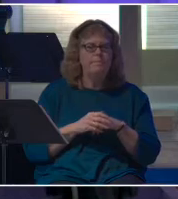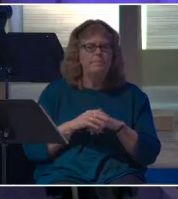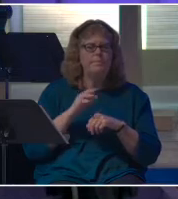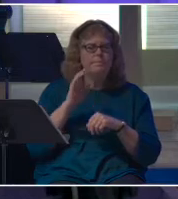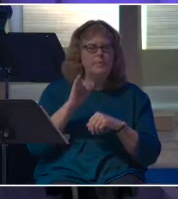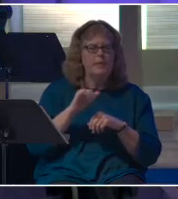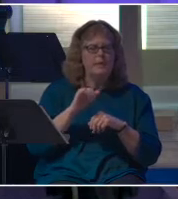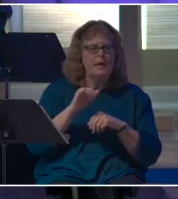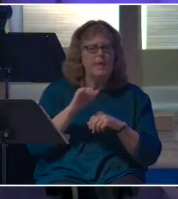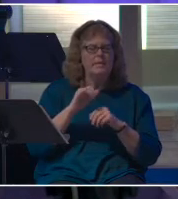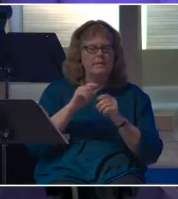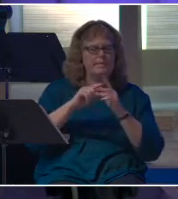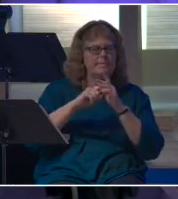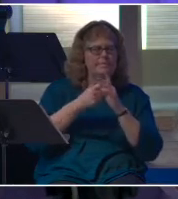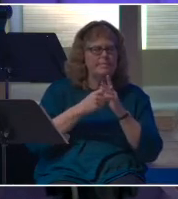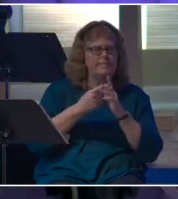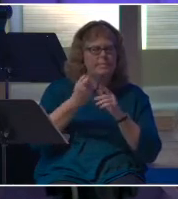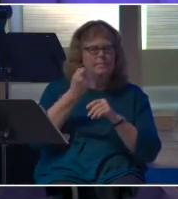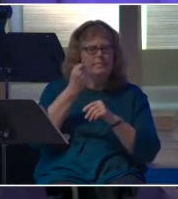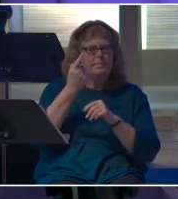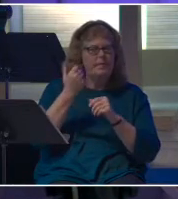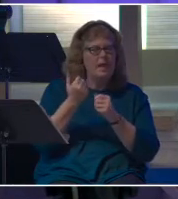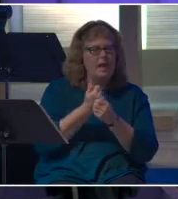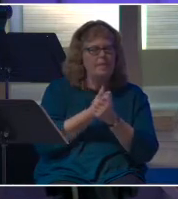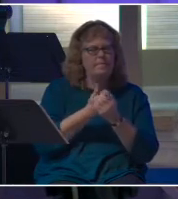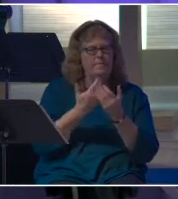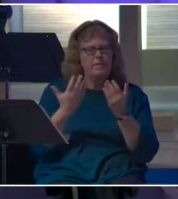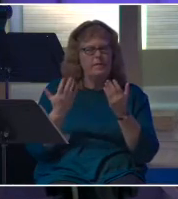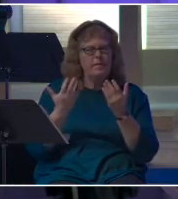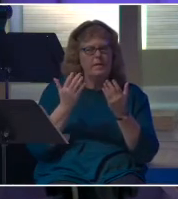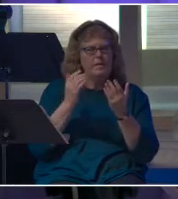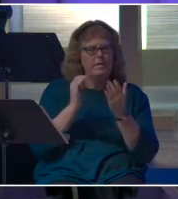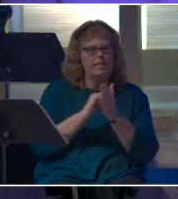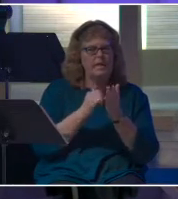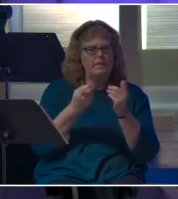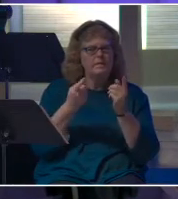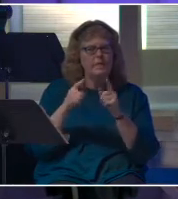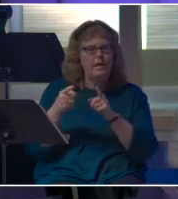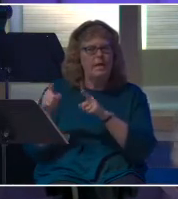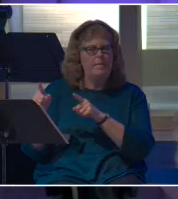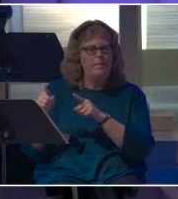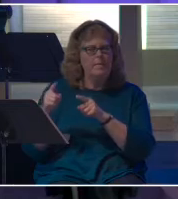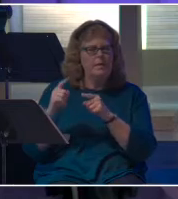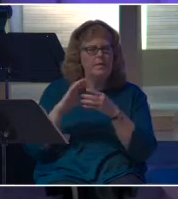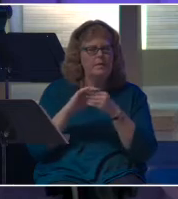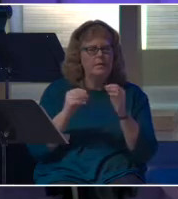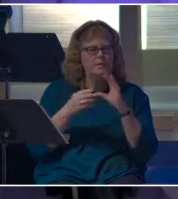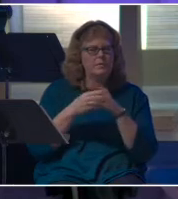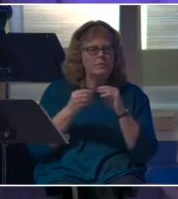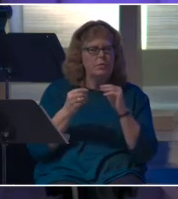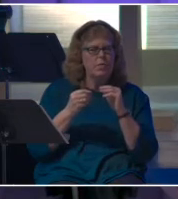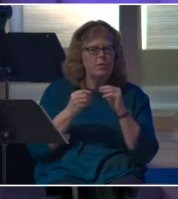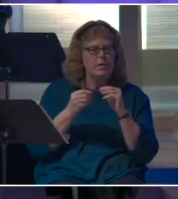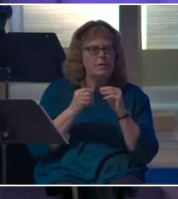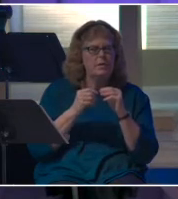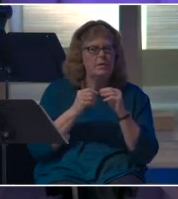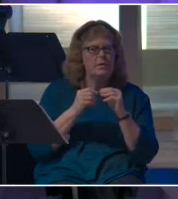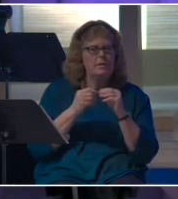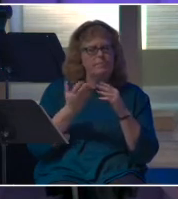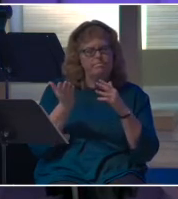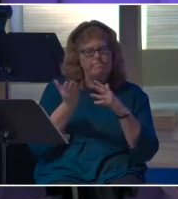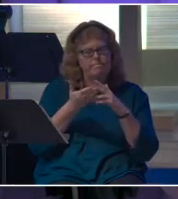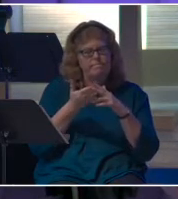a linchpin into understanding everything that is happening in this narrative. It's an interruption